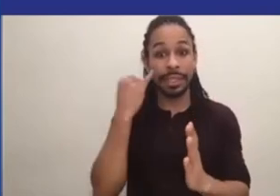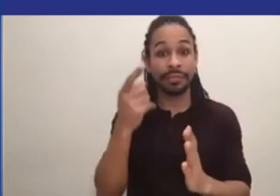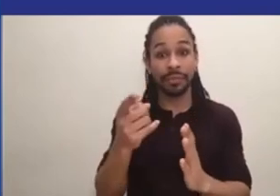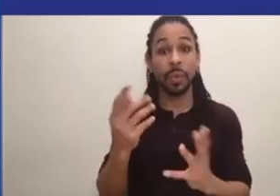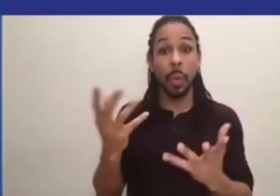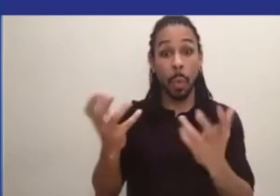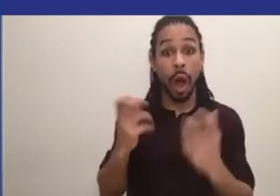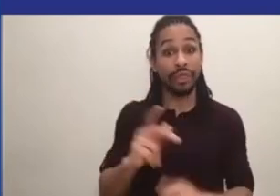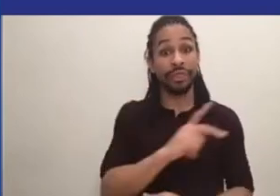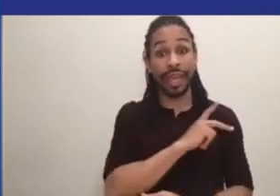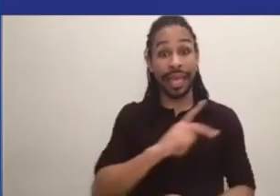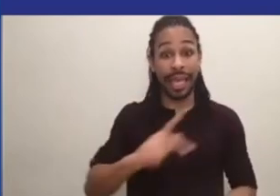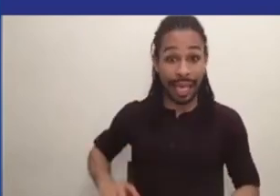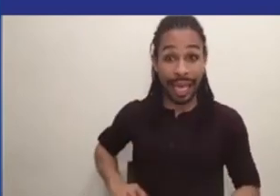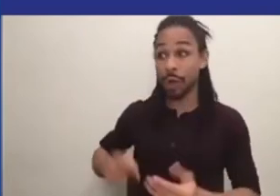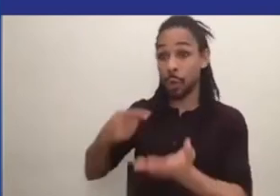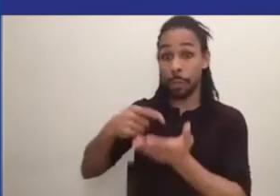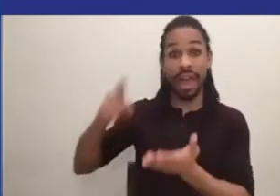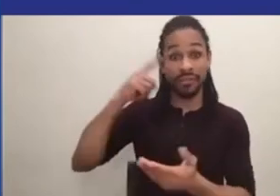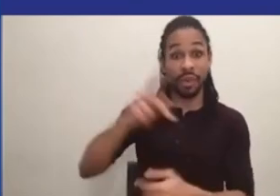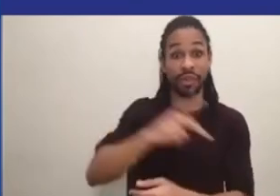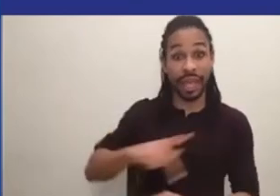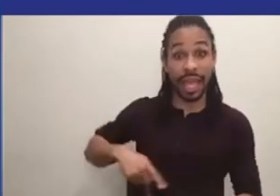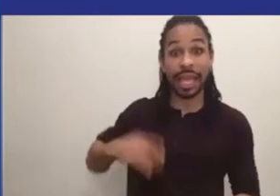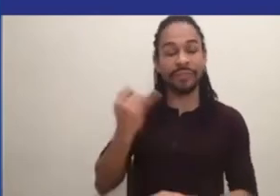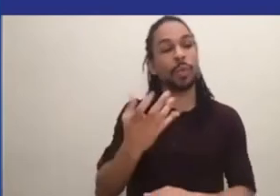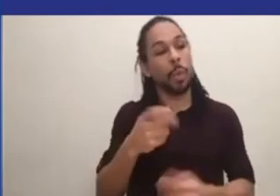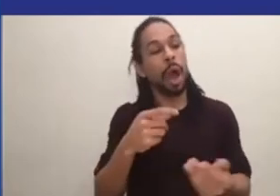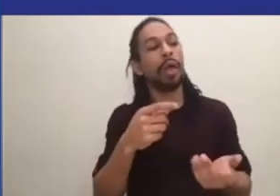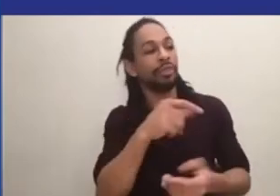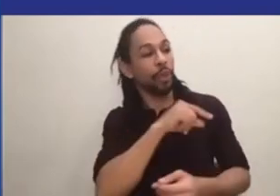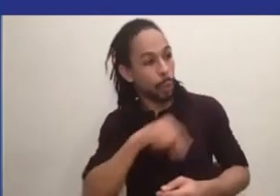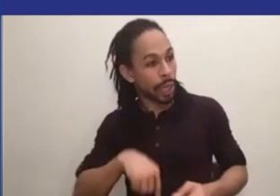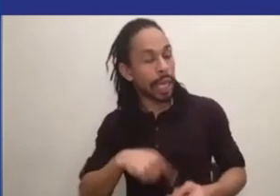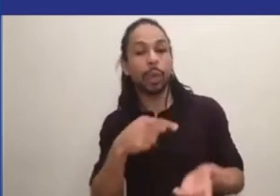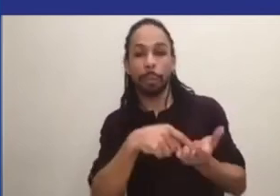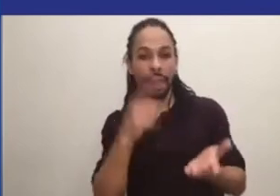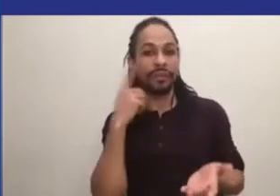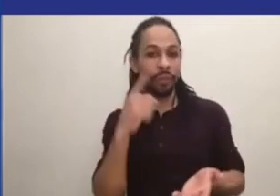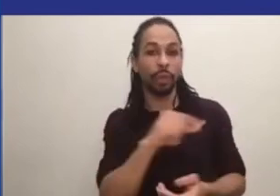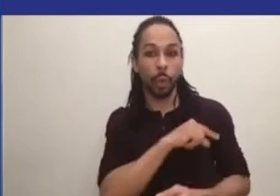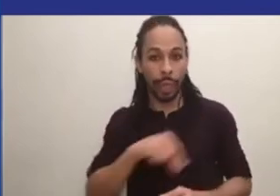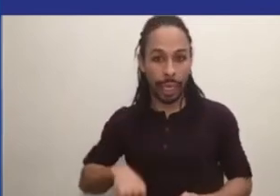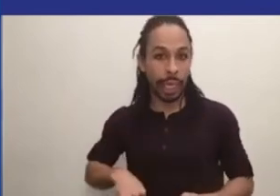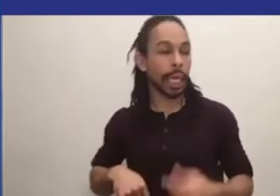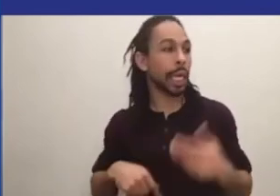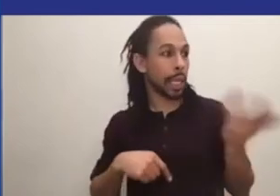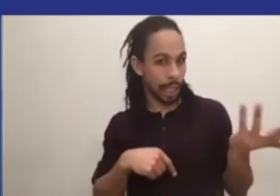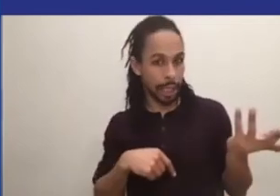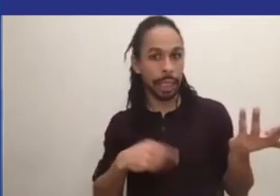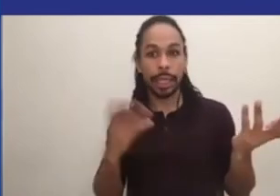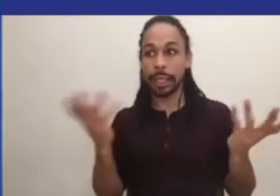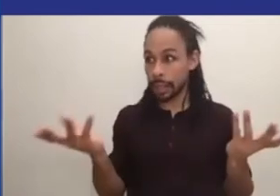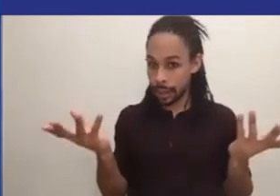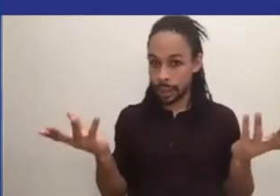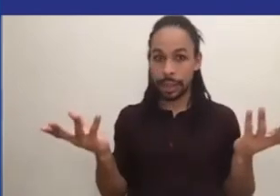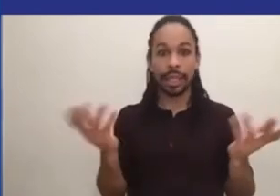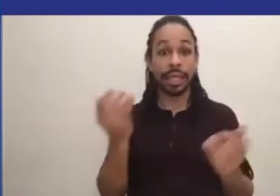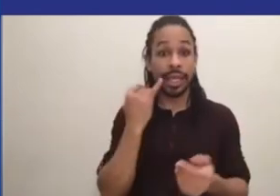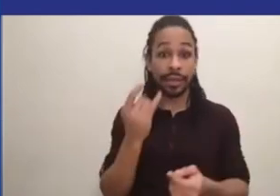If you want the queen, you pay for the queen. You know, if you want something not so much, you